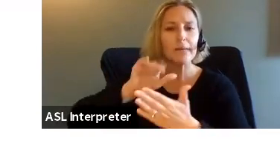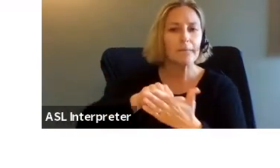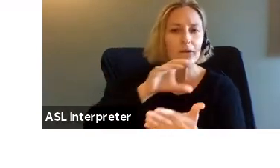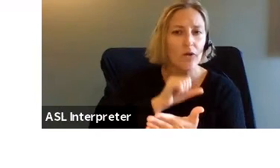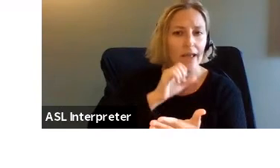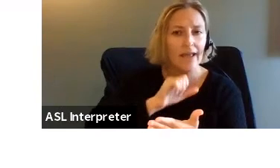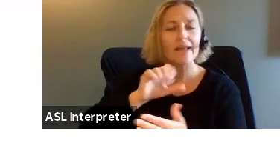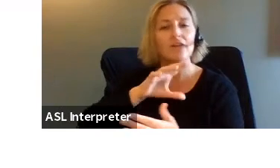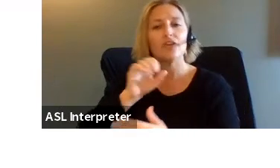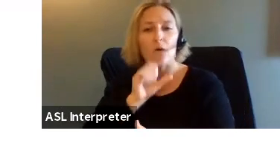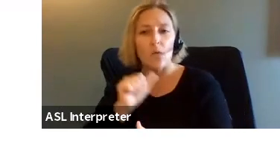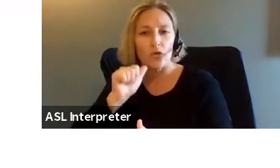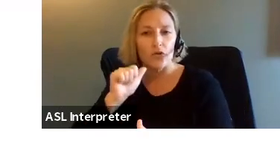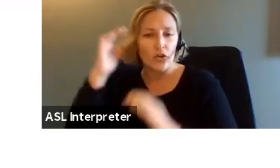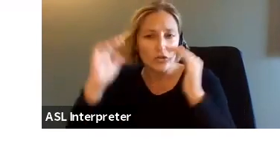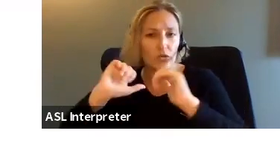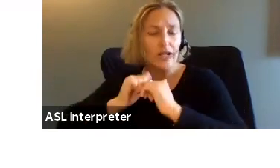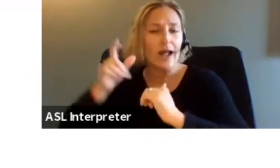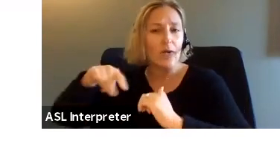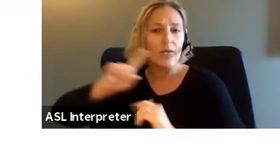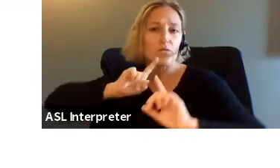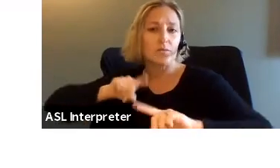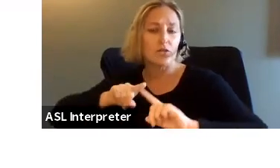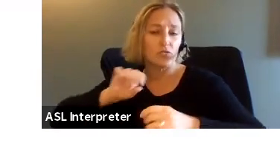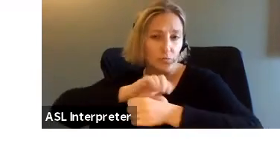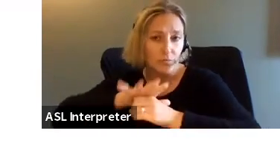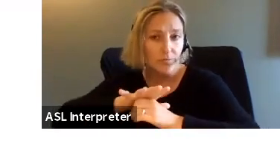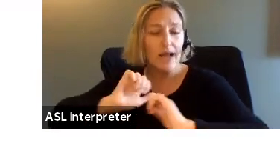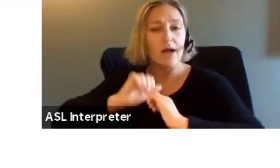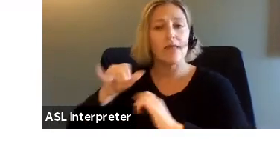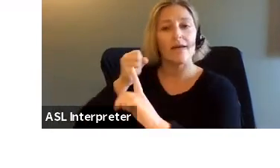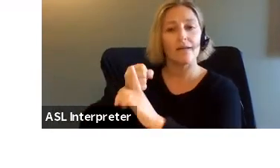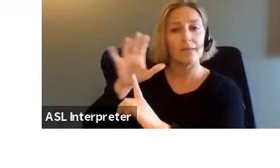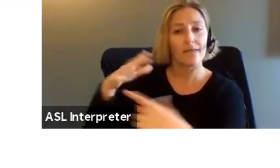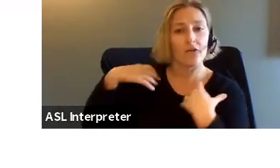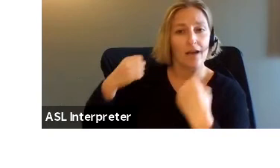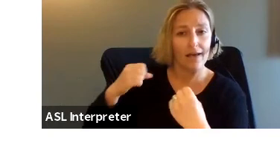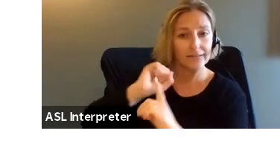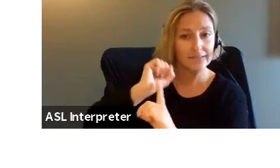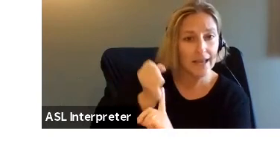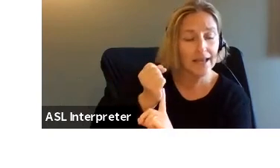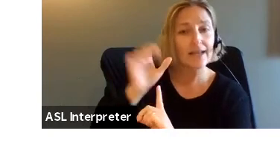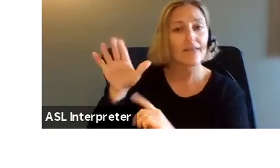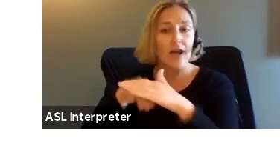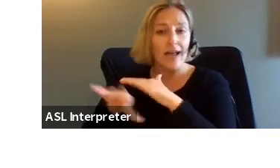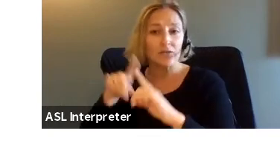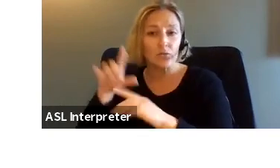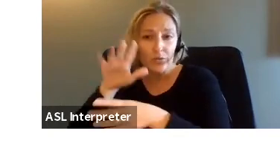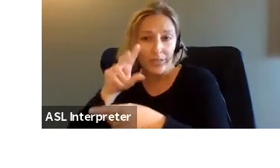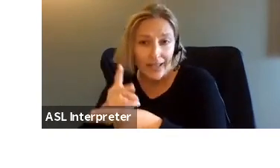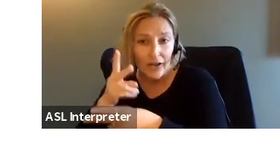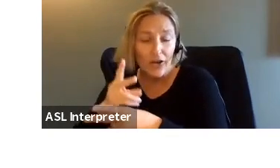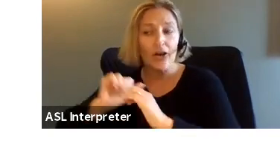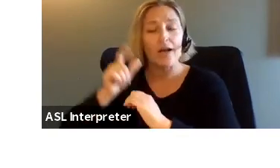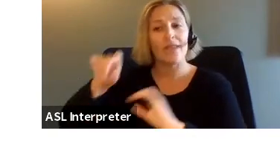COVID pandemic. How does this affect their health status, access to care, and ability to self-manage? And next, please. We